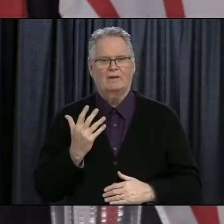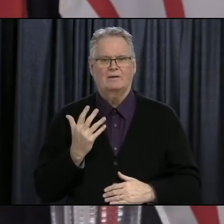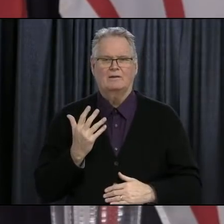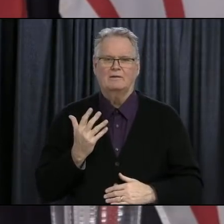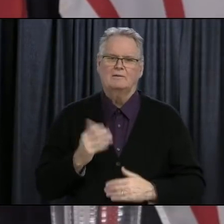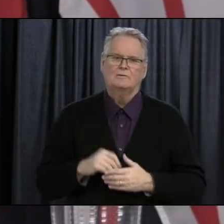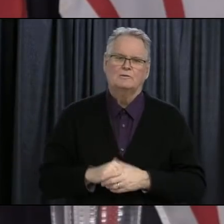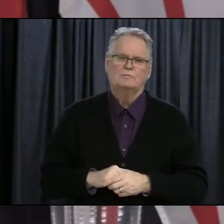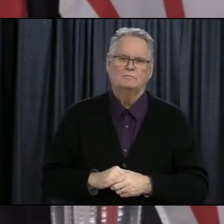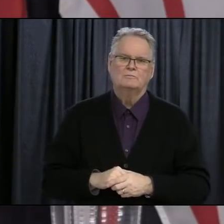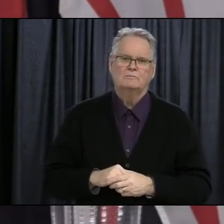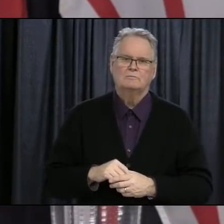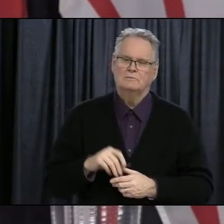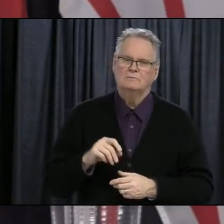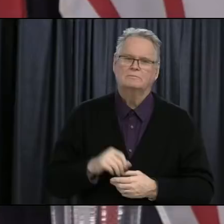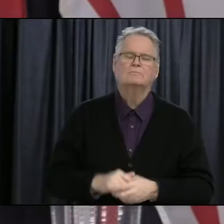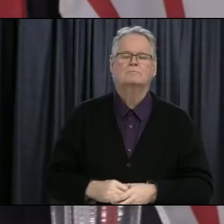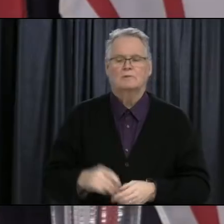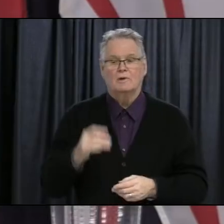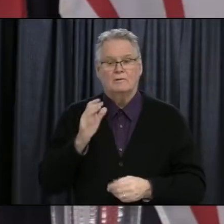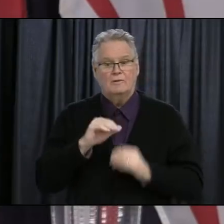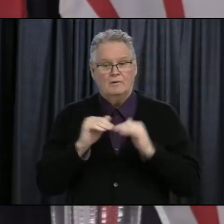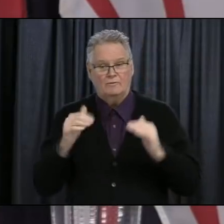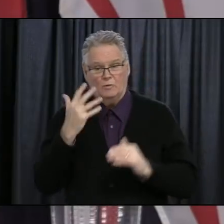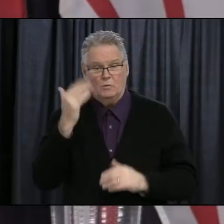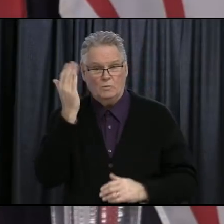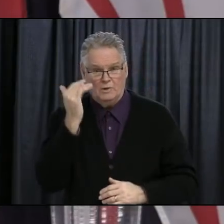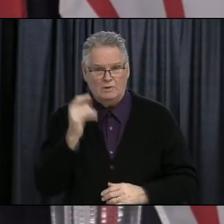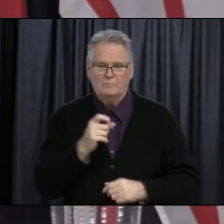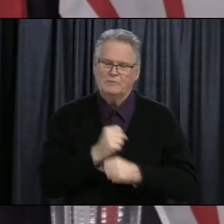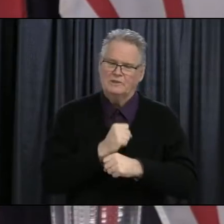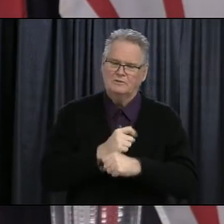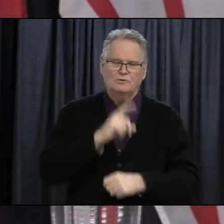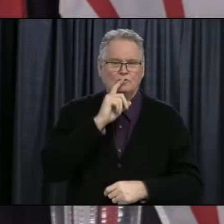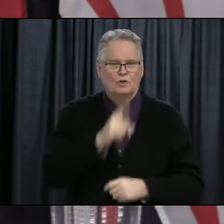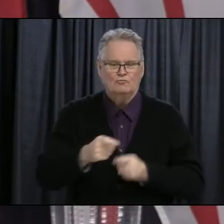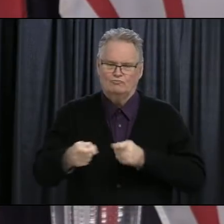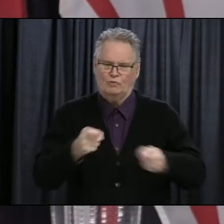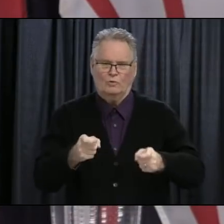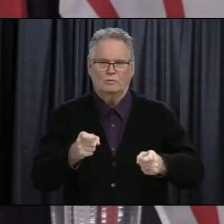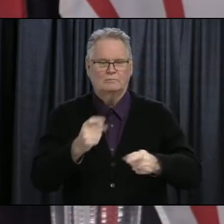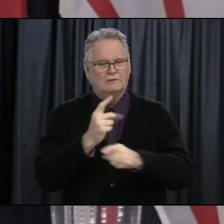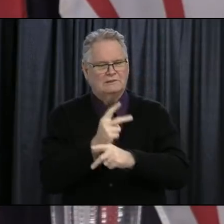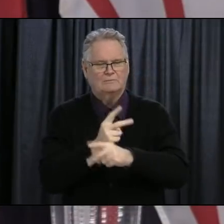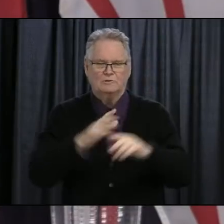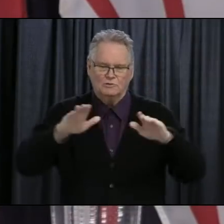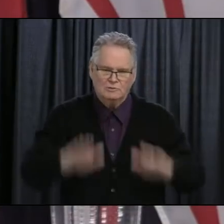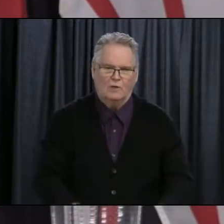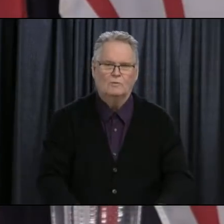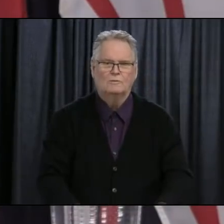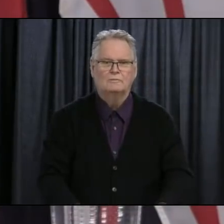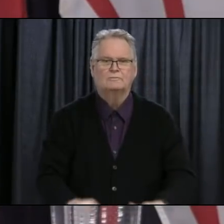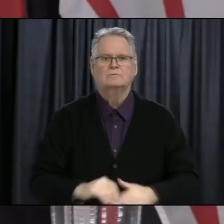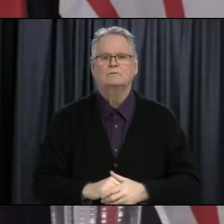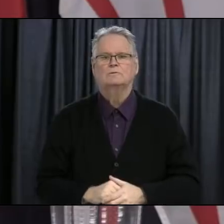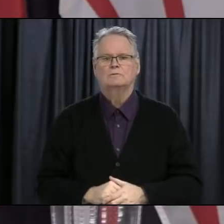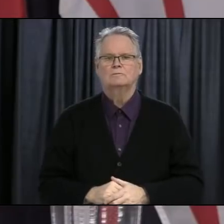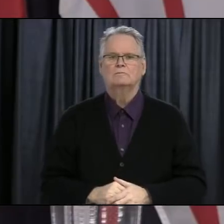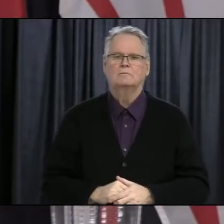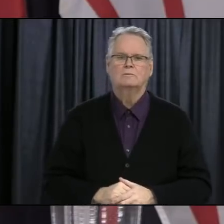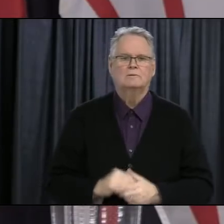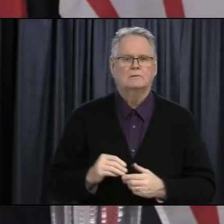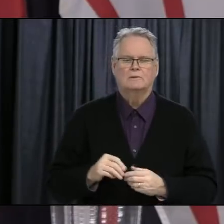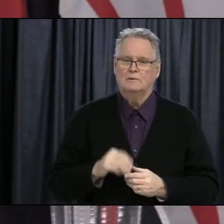example how quickly this can happen, especially with variants of COVID-19. For all of us, the next few months are